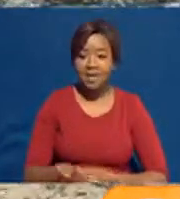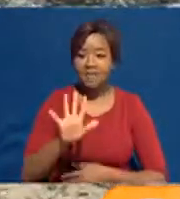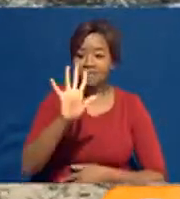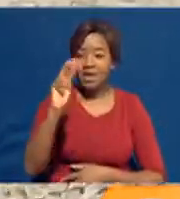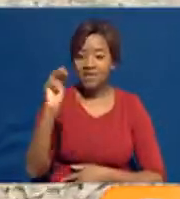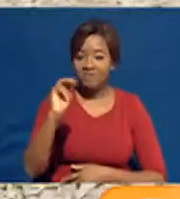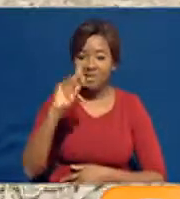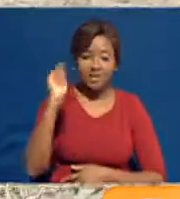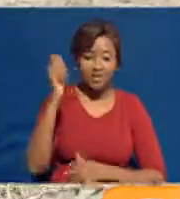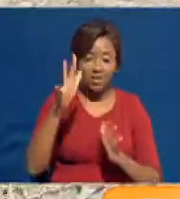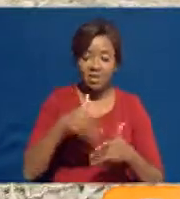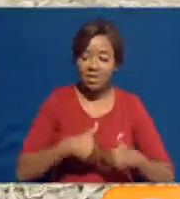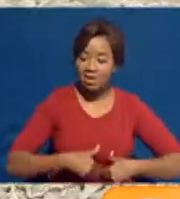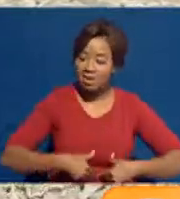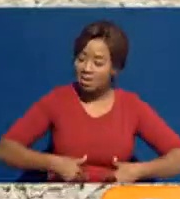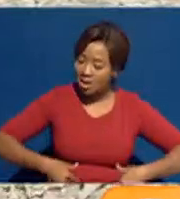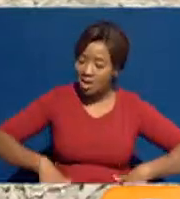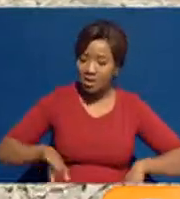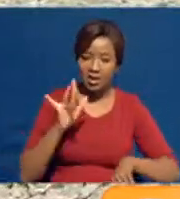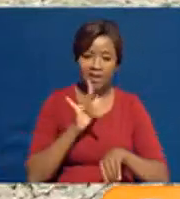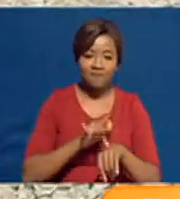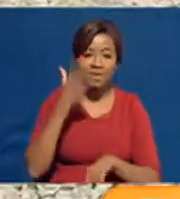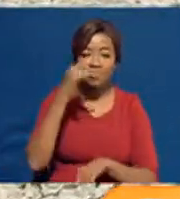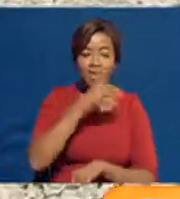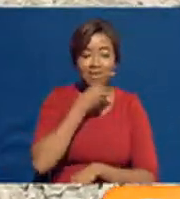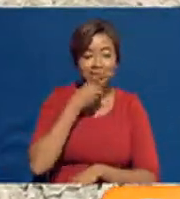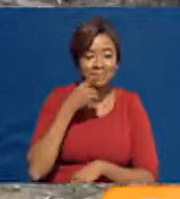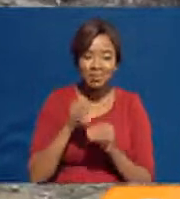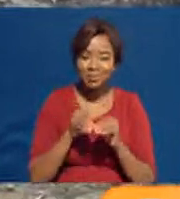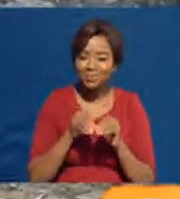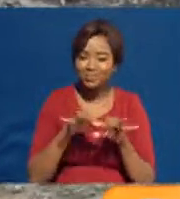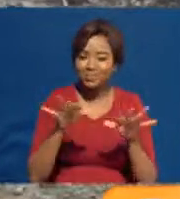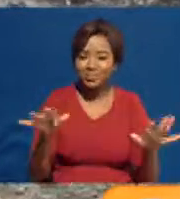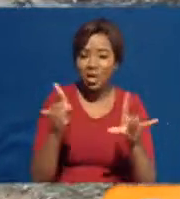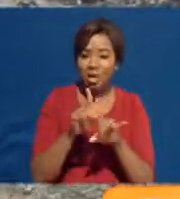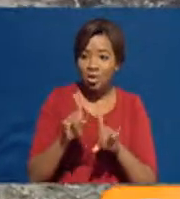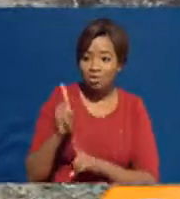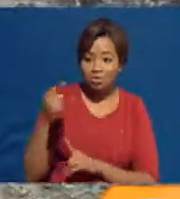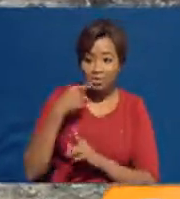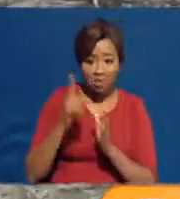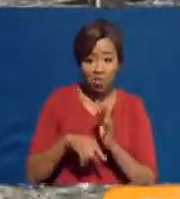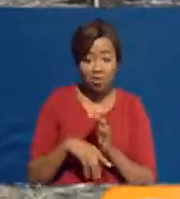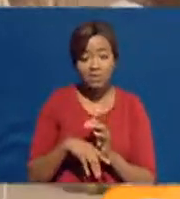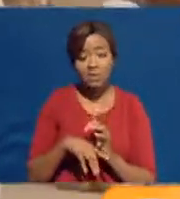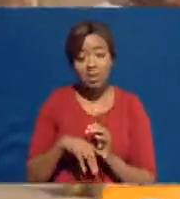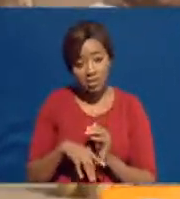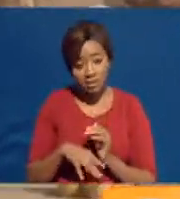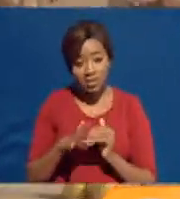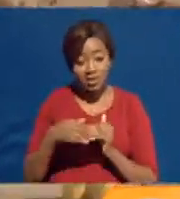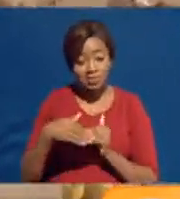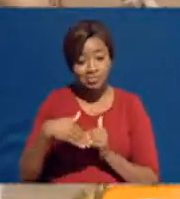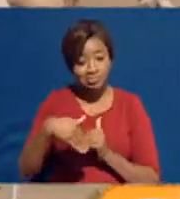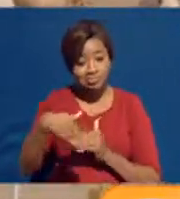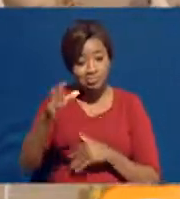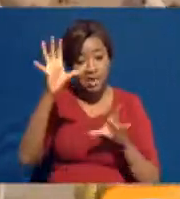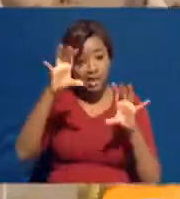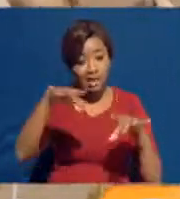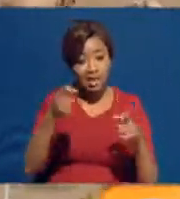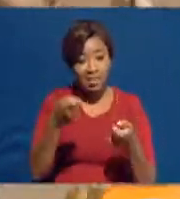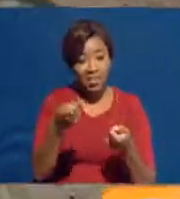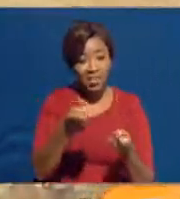Kenyans facing starvation due to the ongoing drought and the weatherman predicting a grim rainy season that could last up to